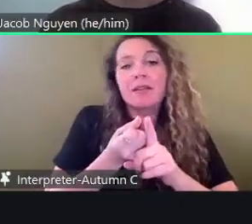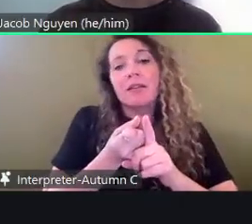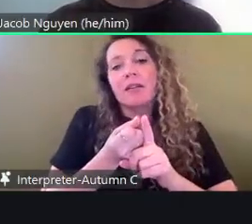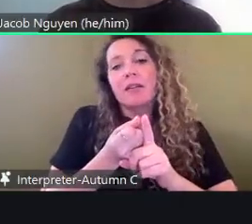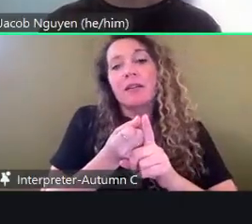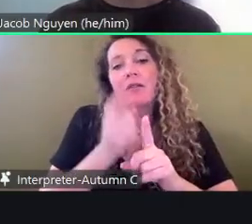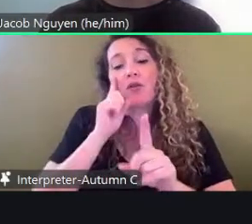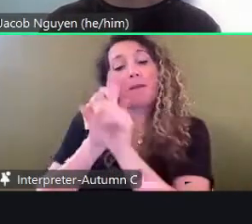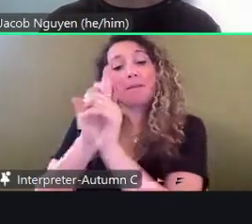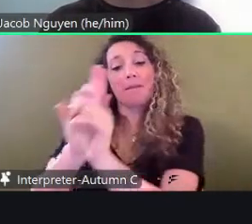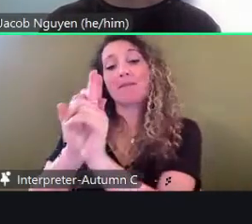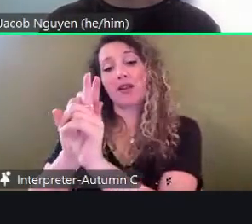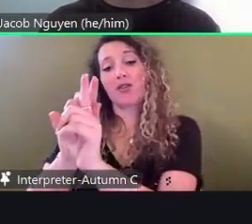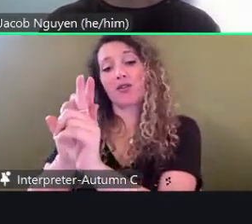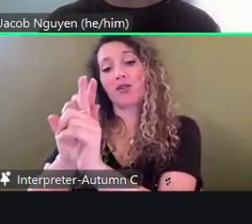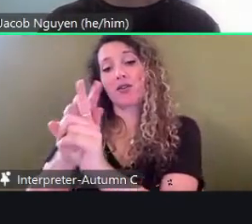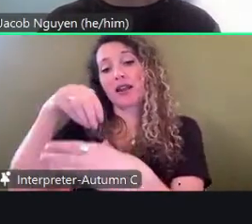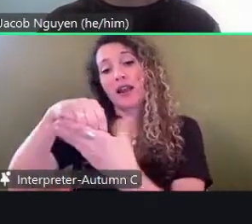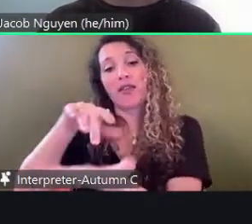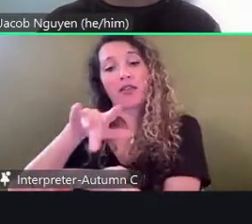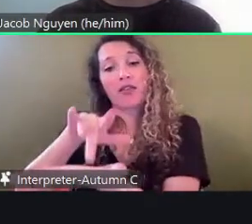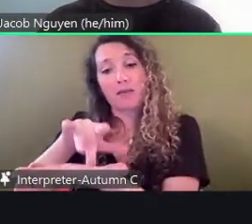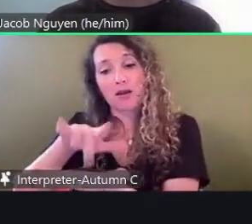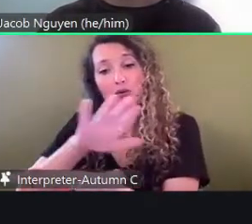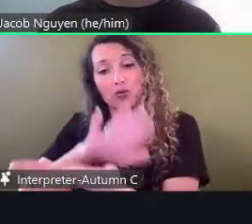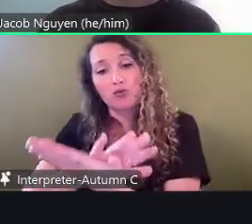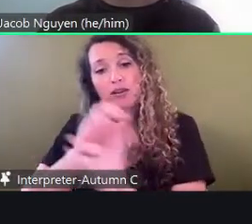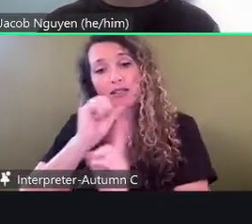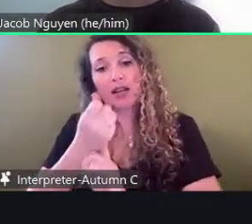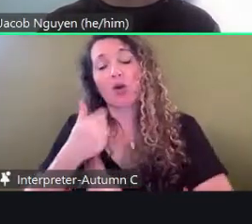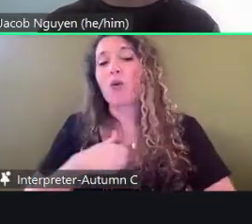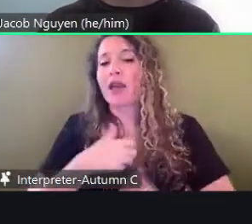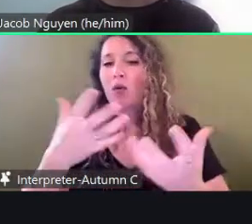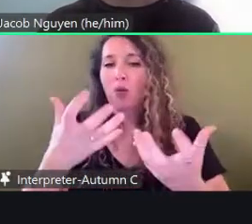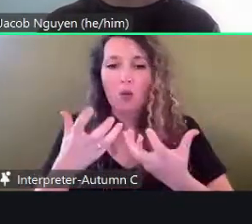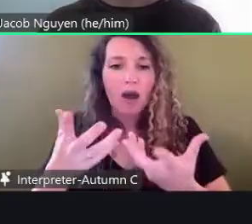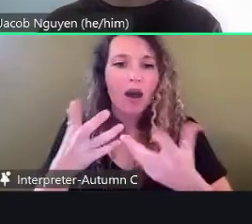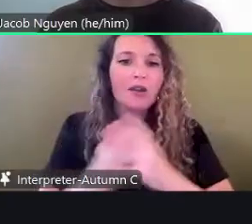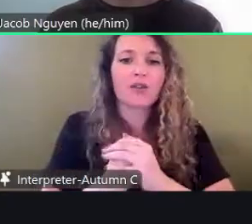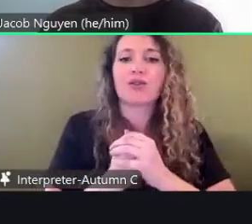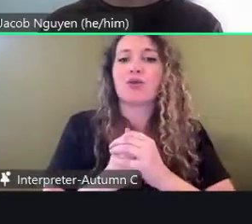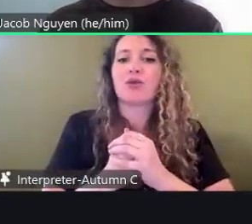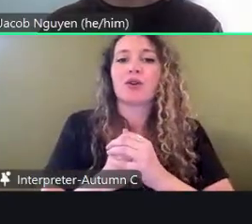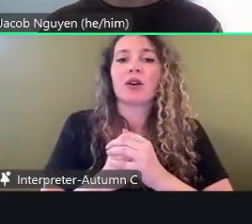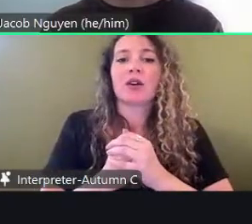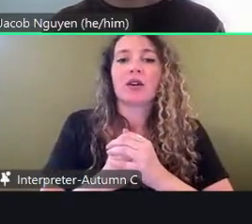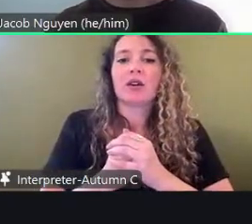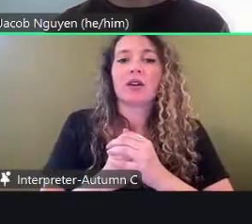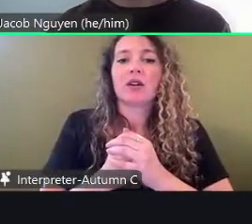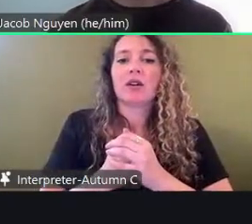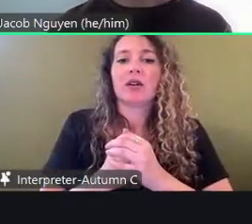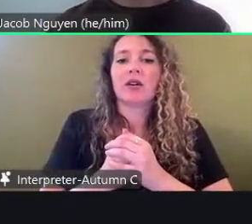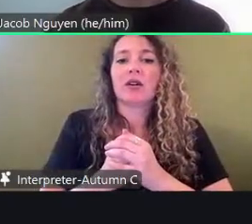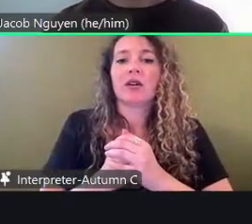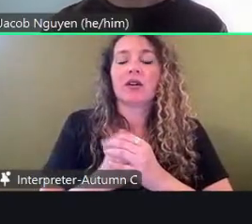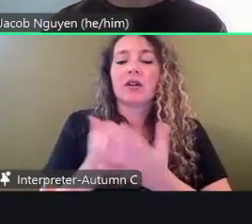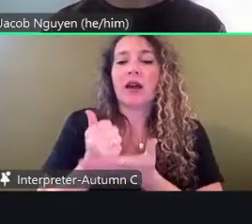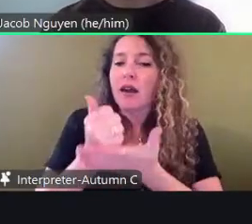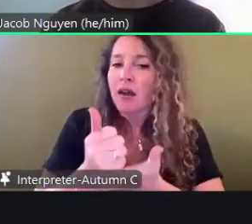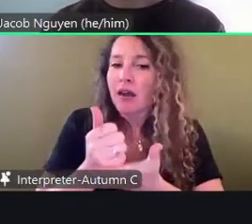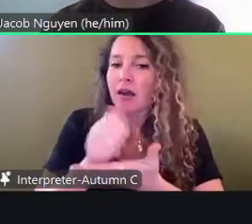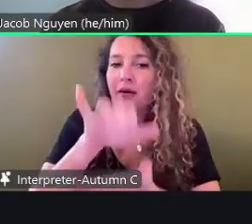peer mentoring in the medical school setting. But we want to contribute to that body of work, which is